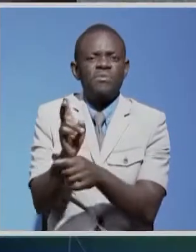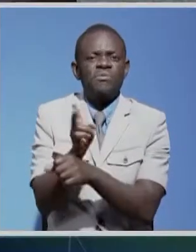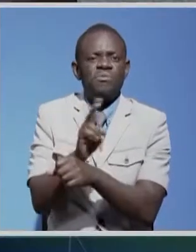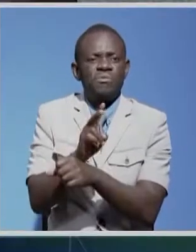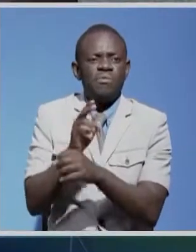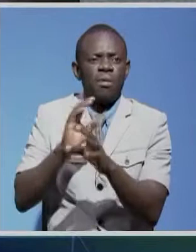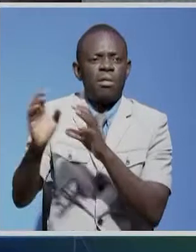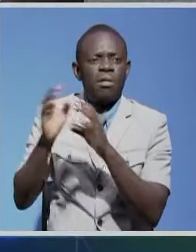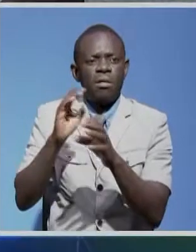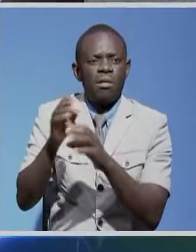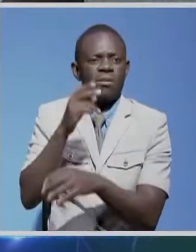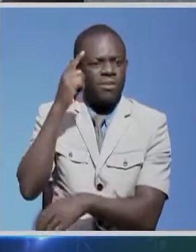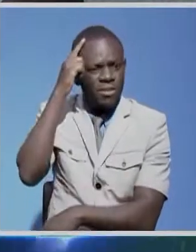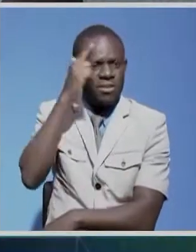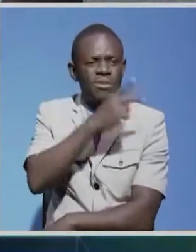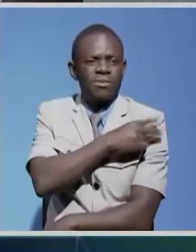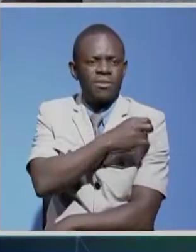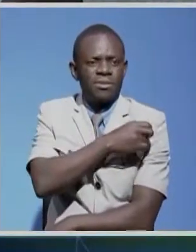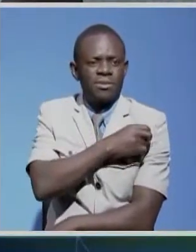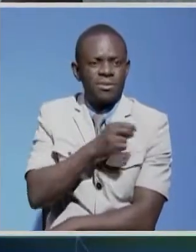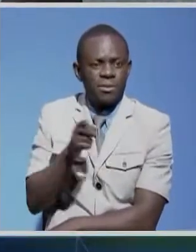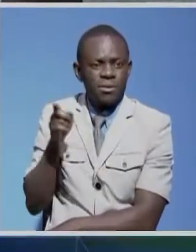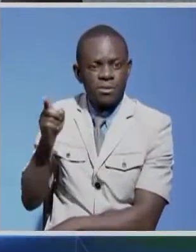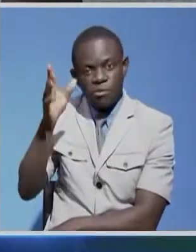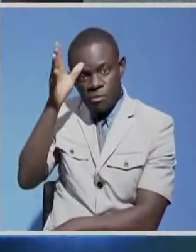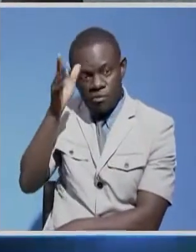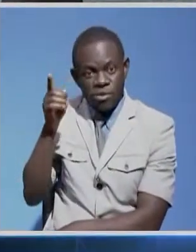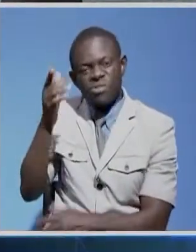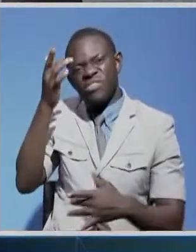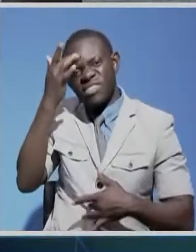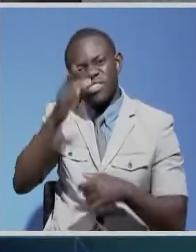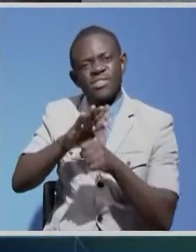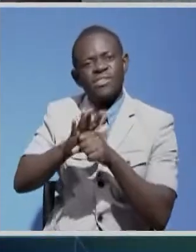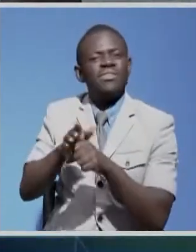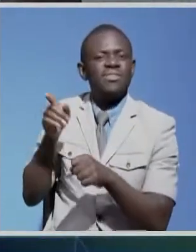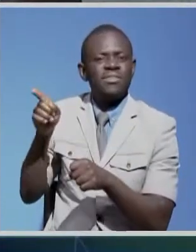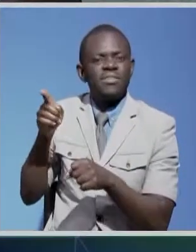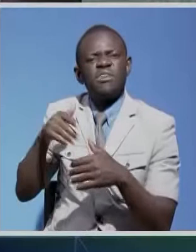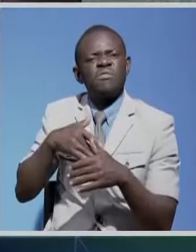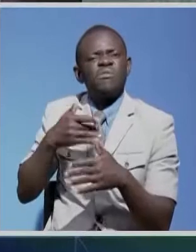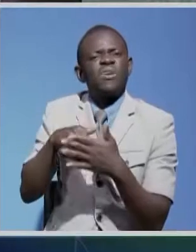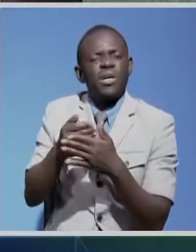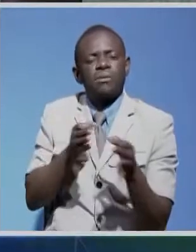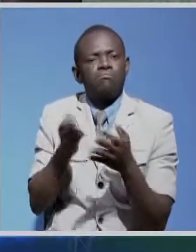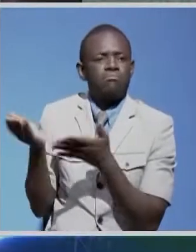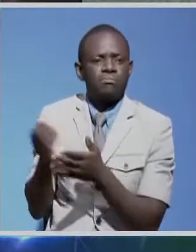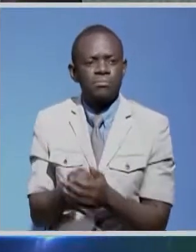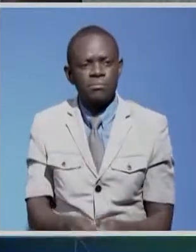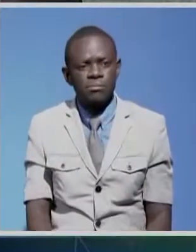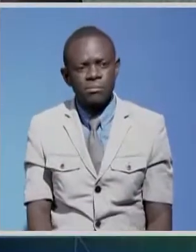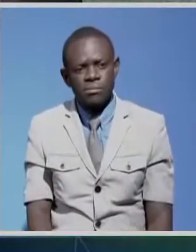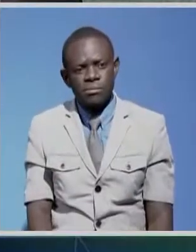A COVID-19 patient, Robert Kolala, also explained how he was feeling. The time I came, I